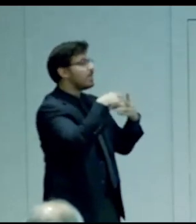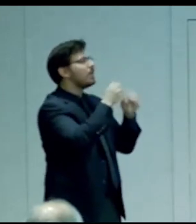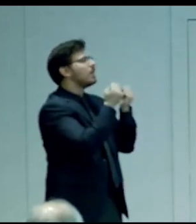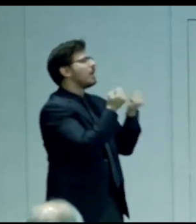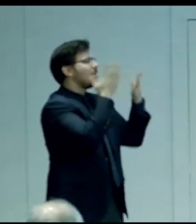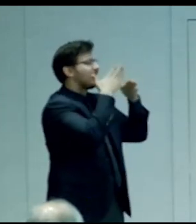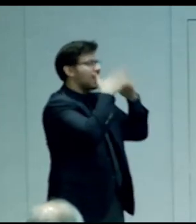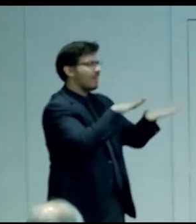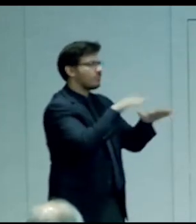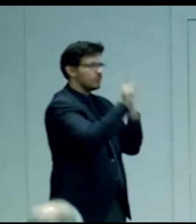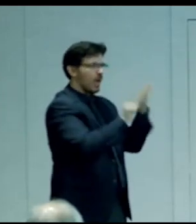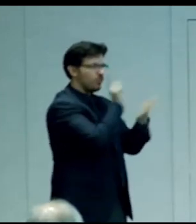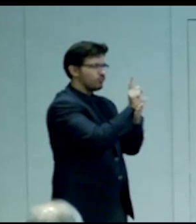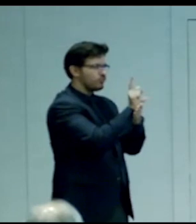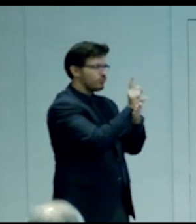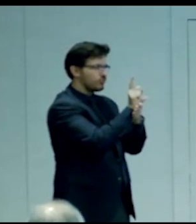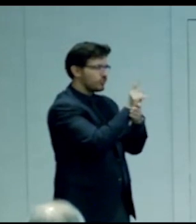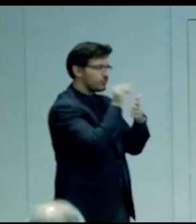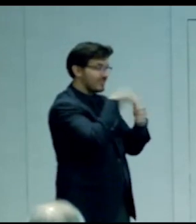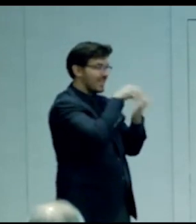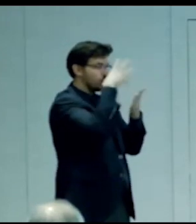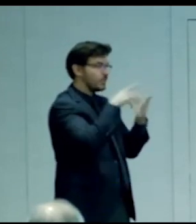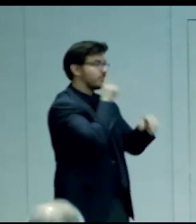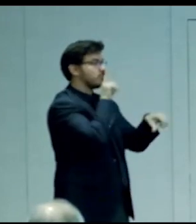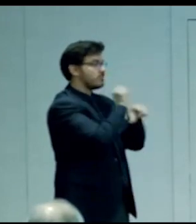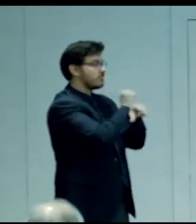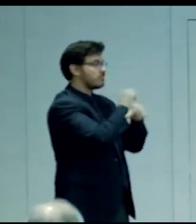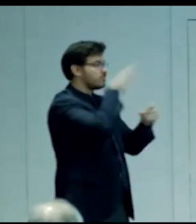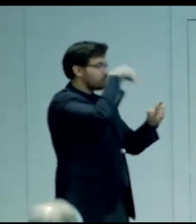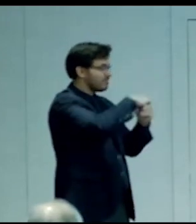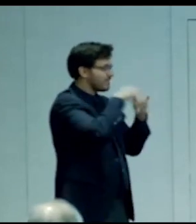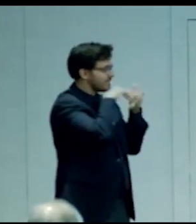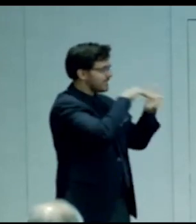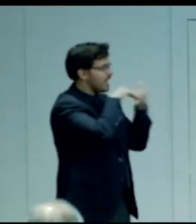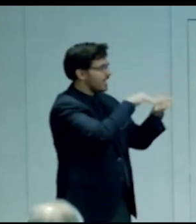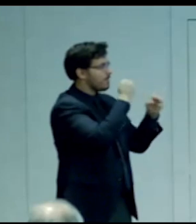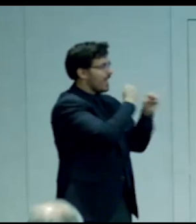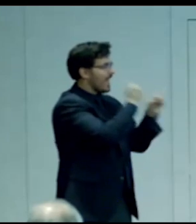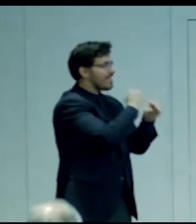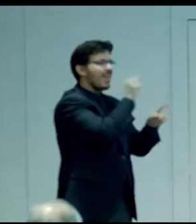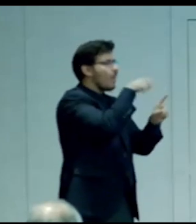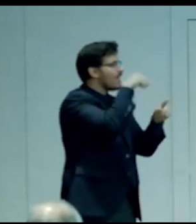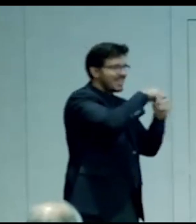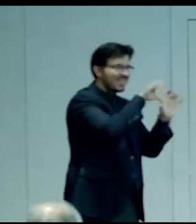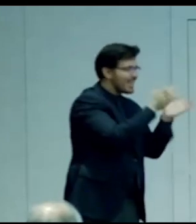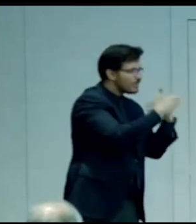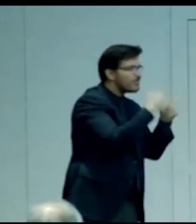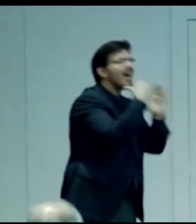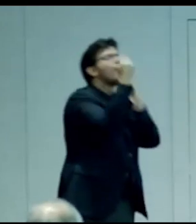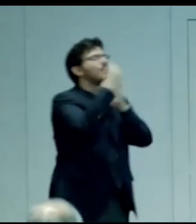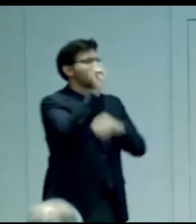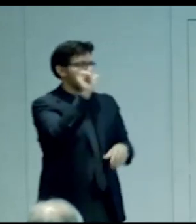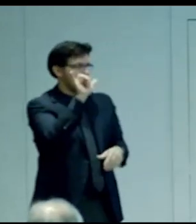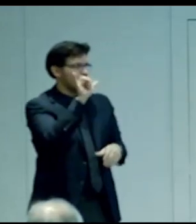hours does a student put into the study of mathematics outside of the classroom. In other